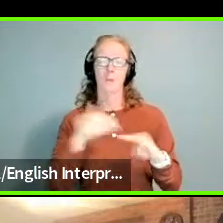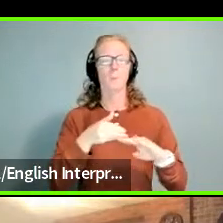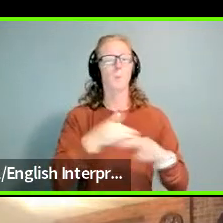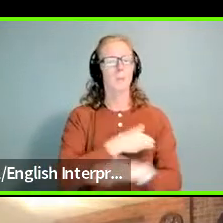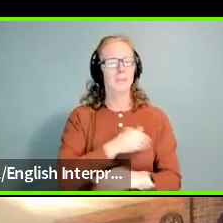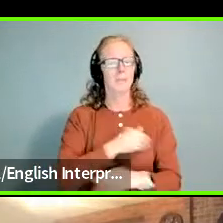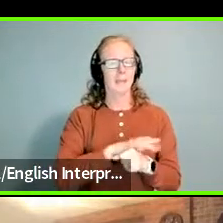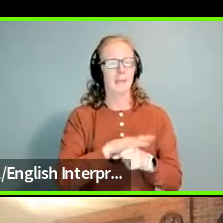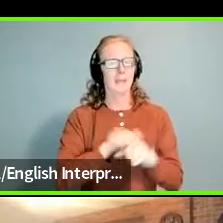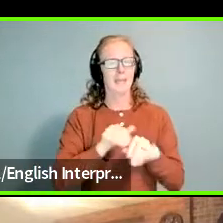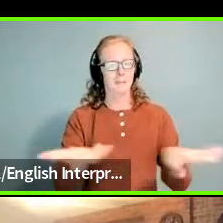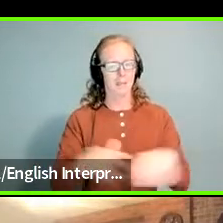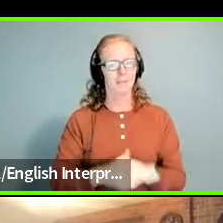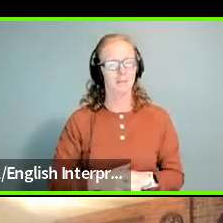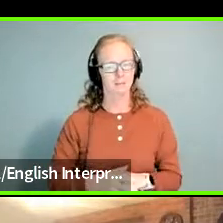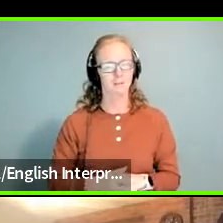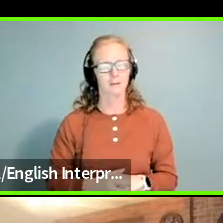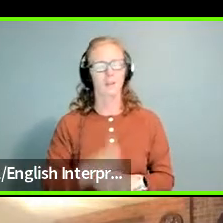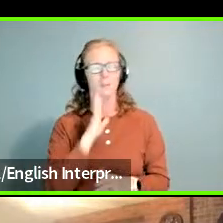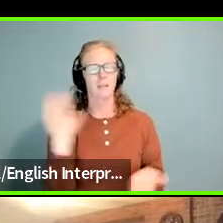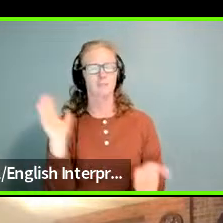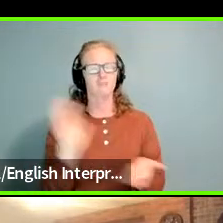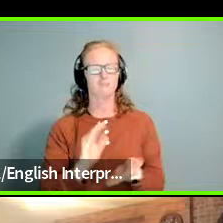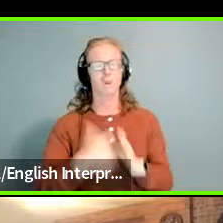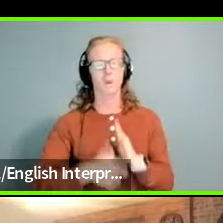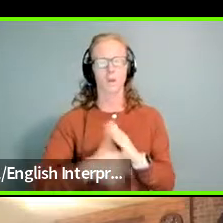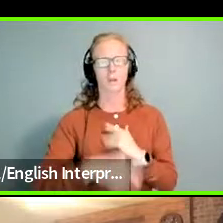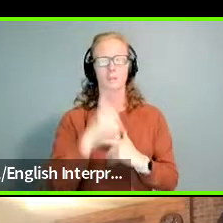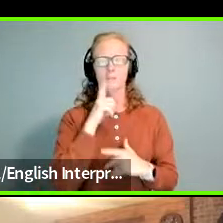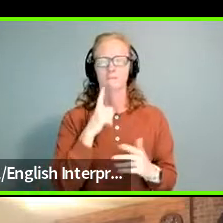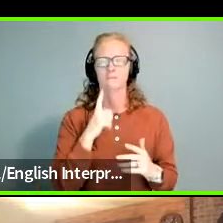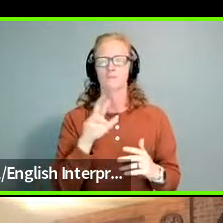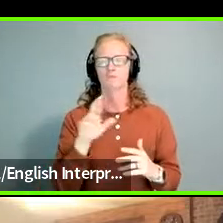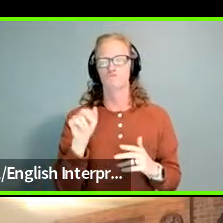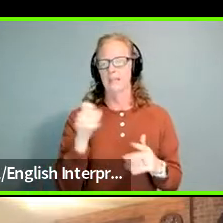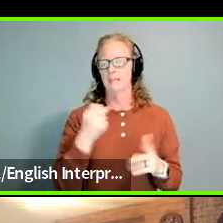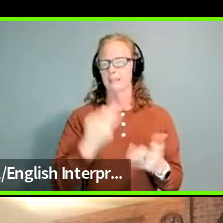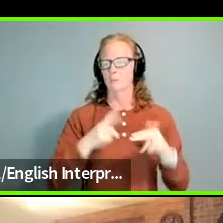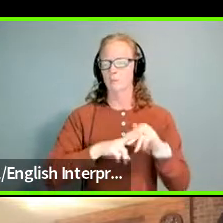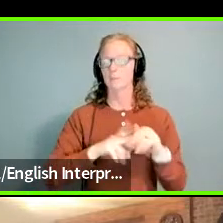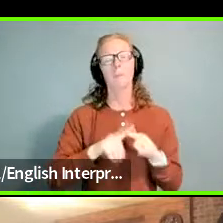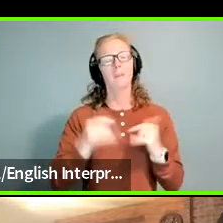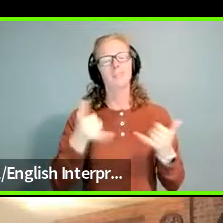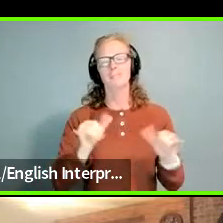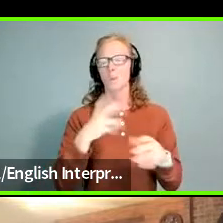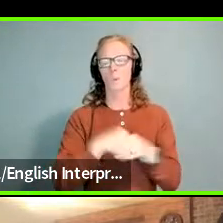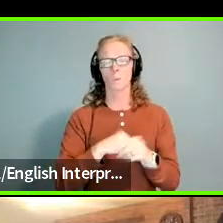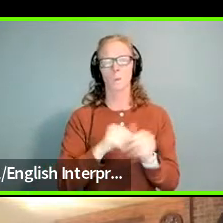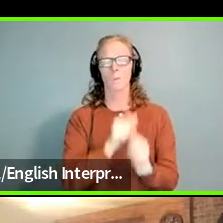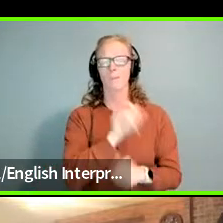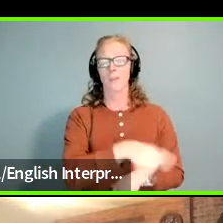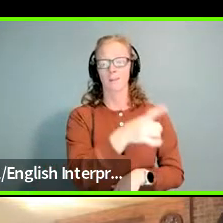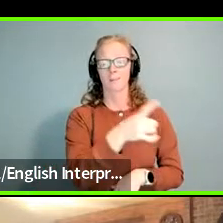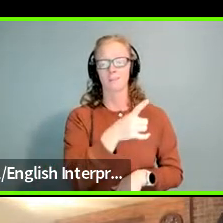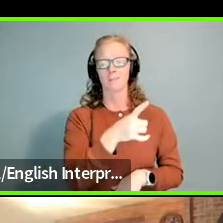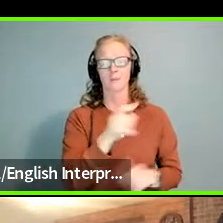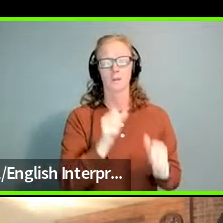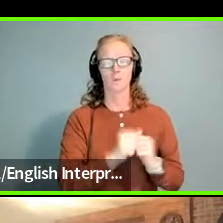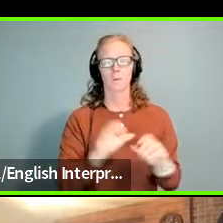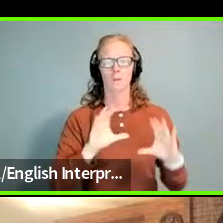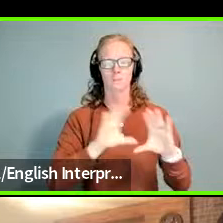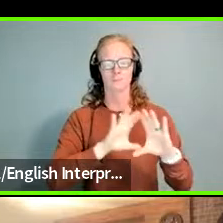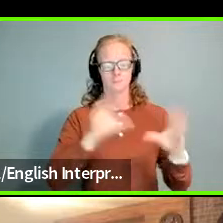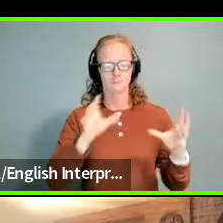pre-pandemic at a lower rate of increase, and that is incorporated, as I said, into the CVIP work